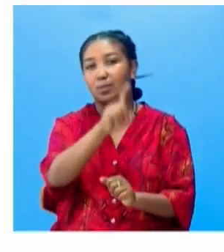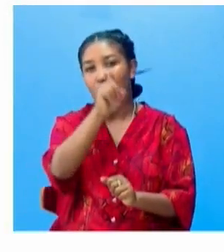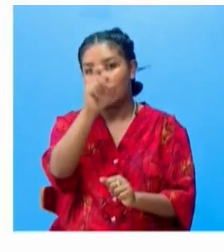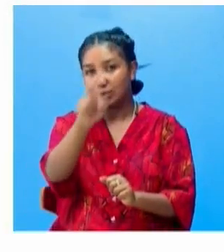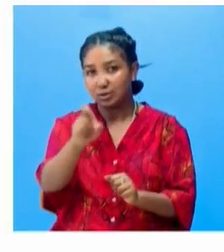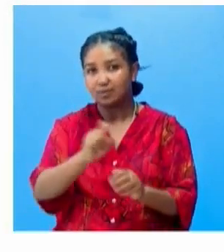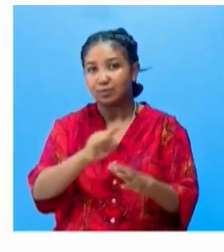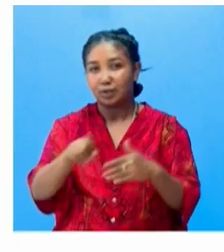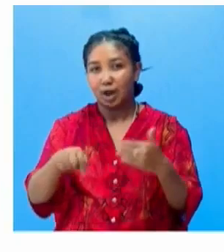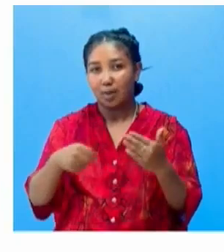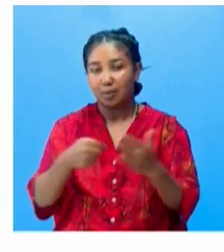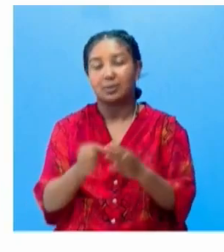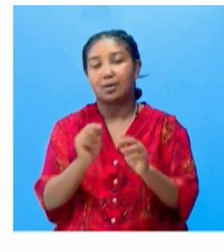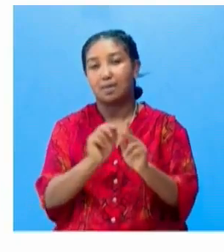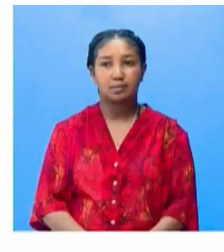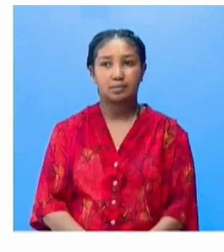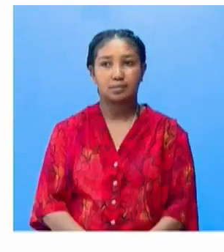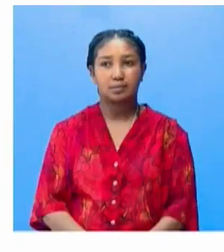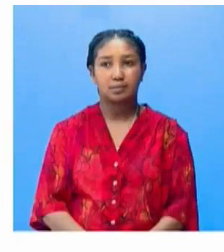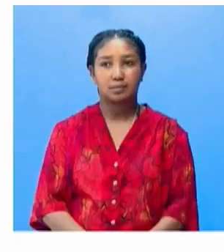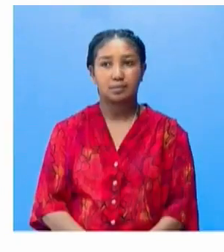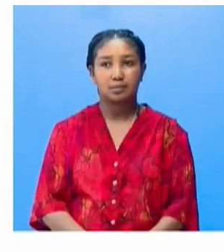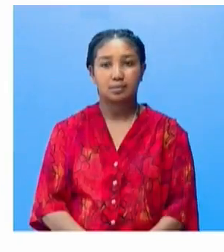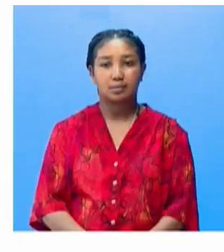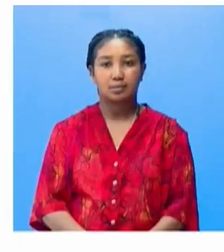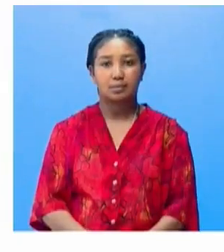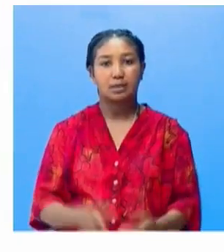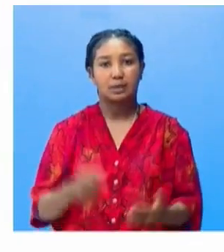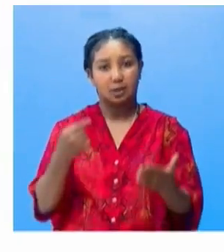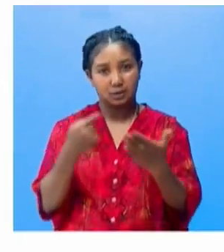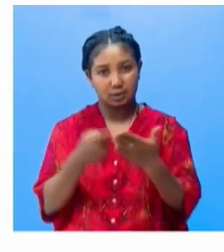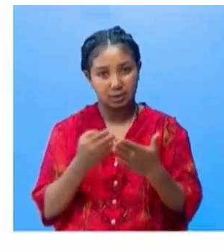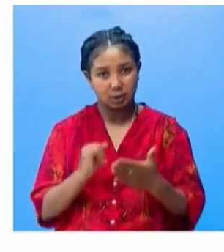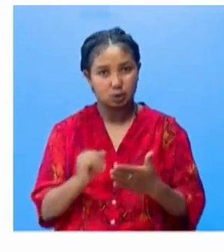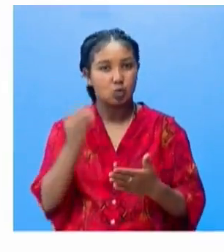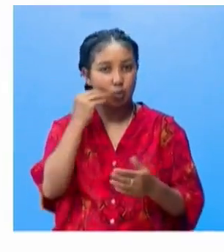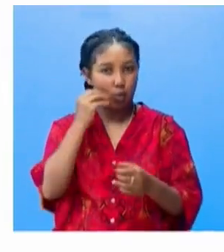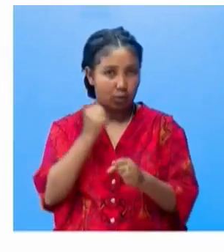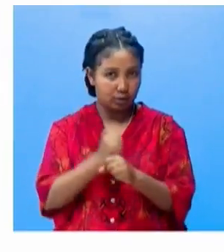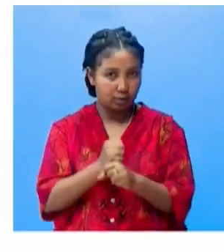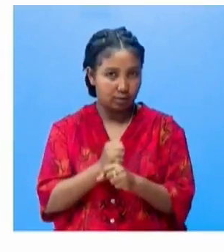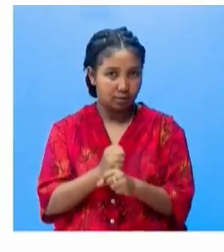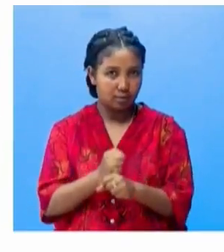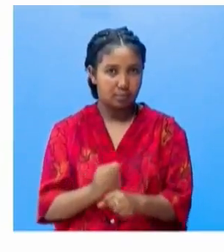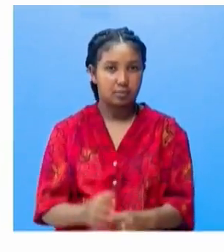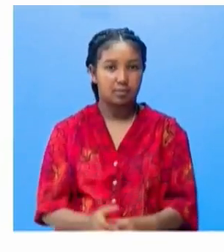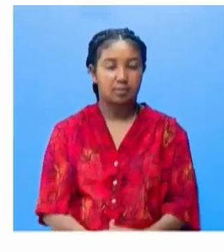from the paragraph. Now, this is going to be your homework.